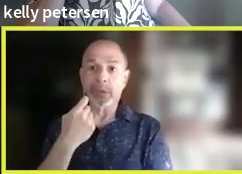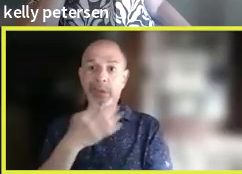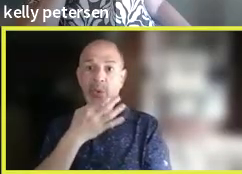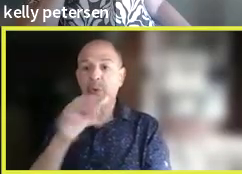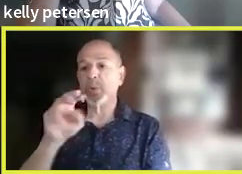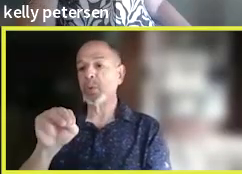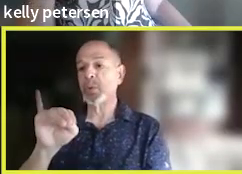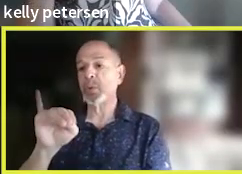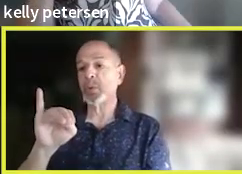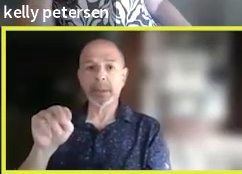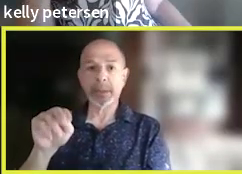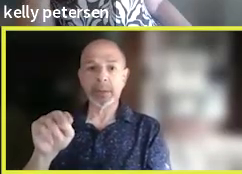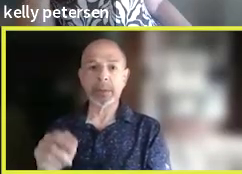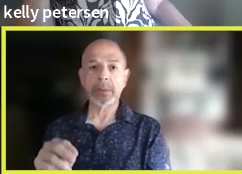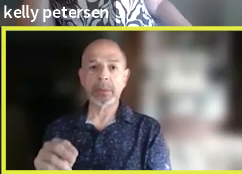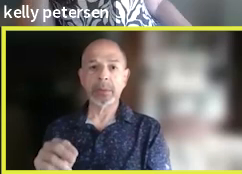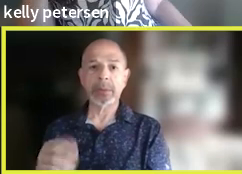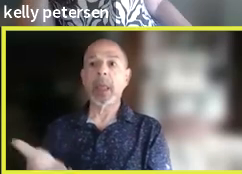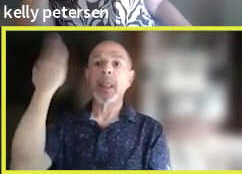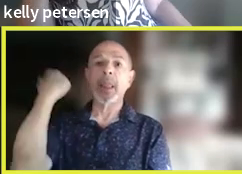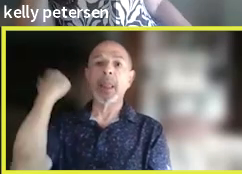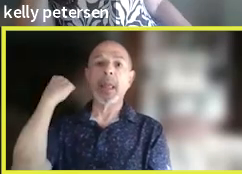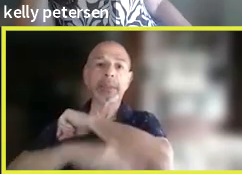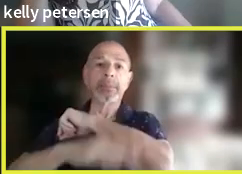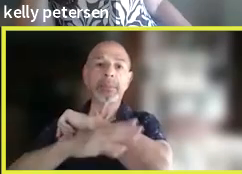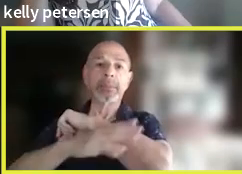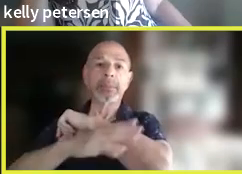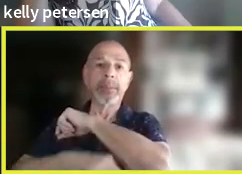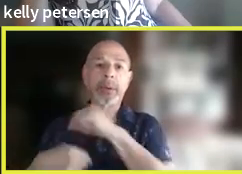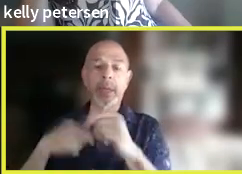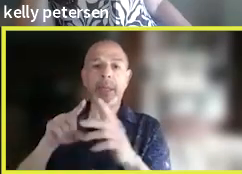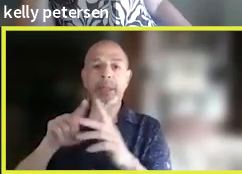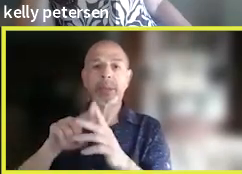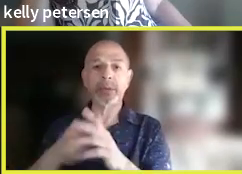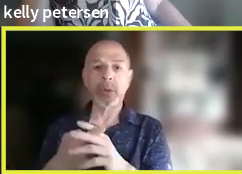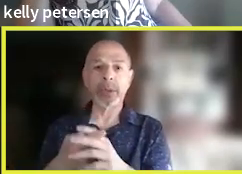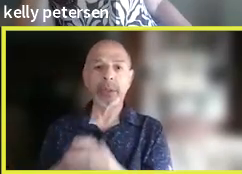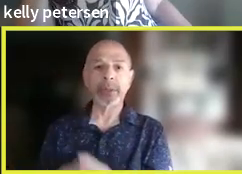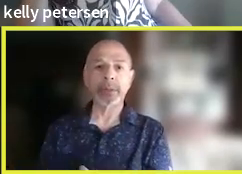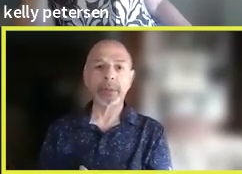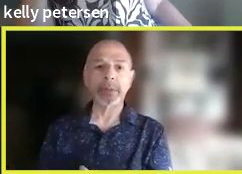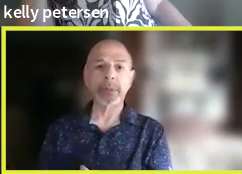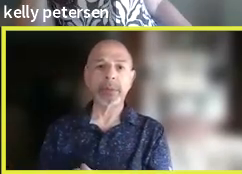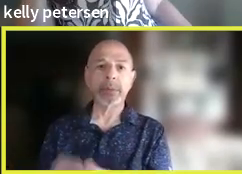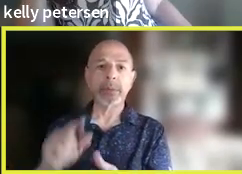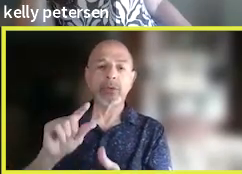last September, and the final day is coming up on Saturday. Graduation from the Special